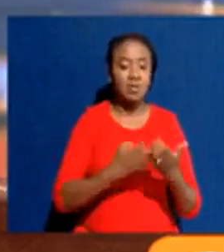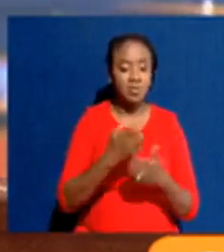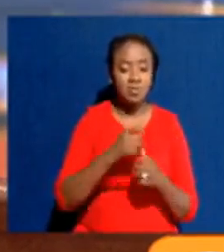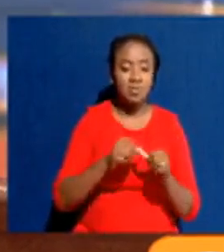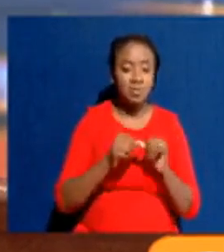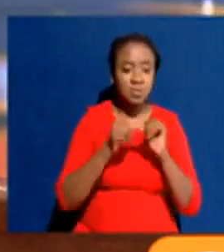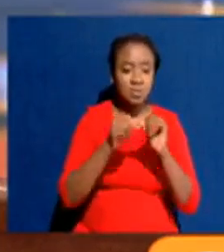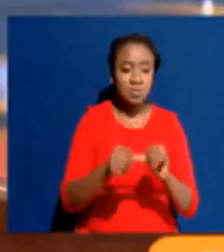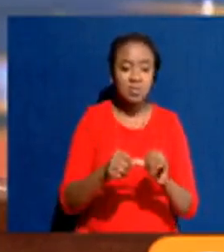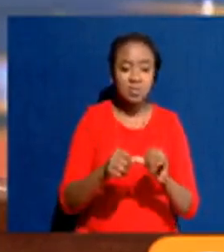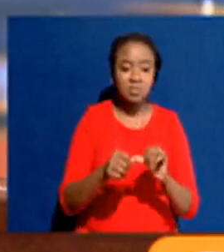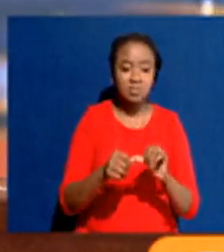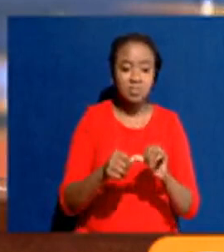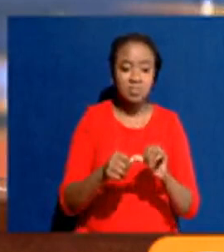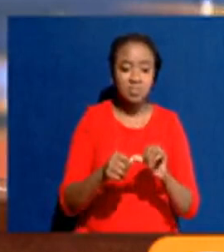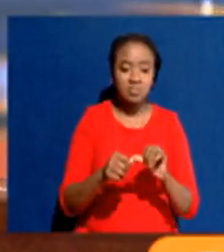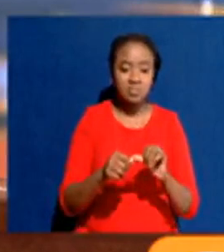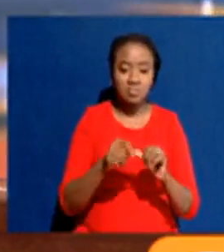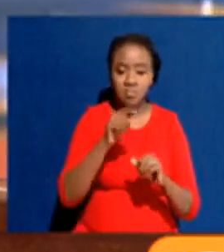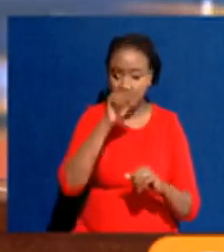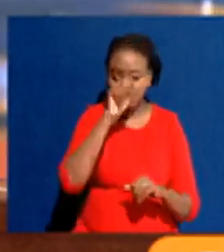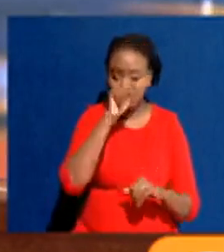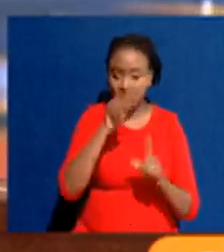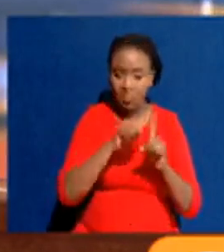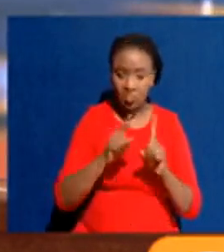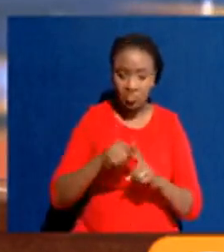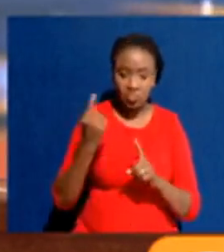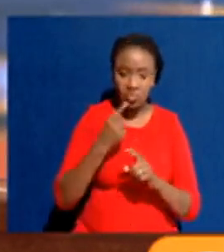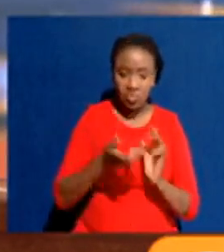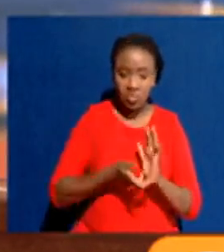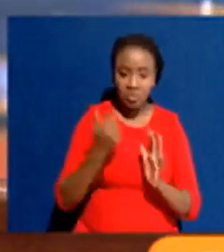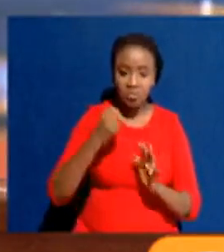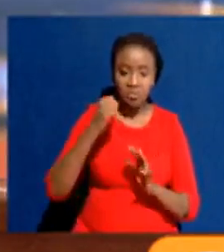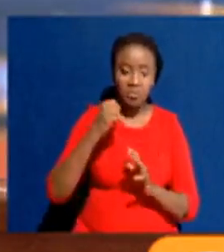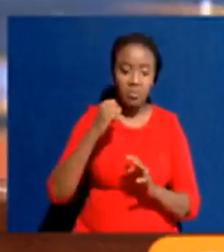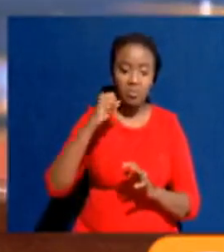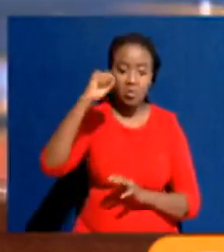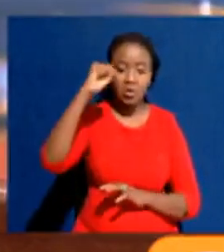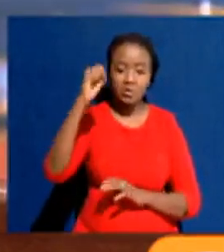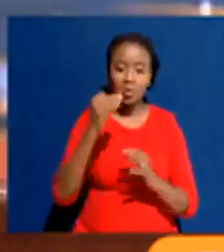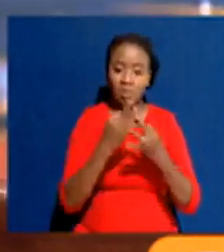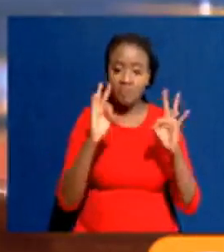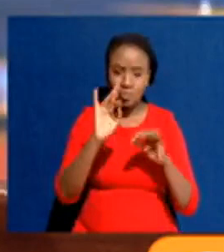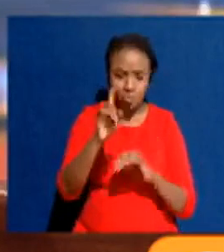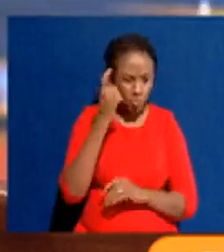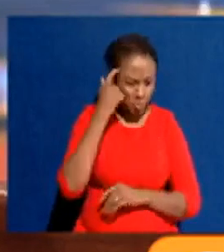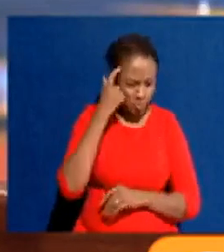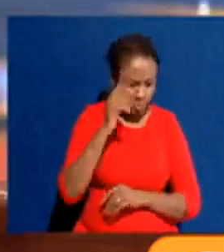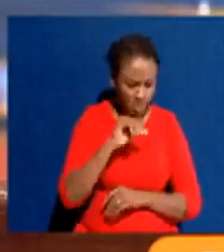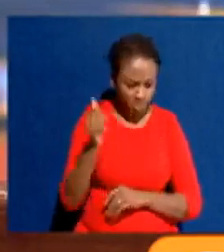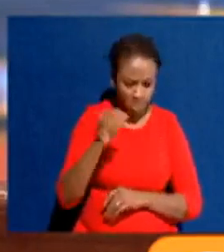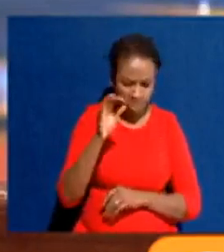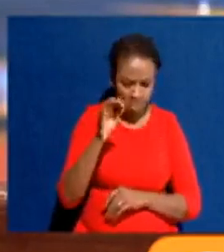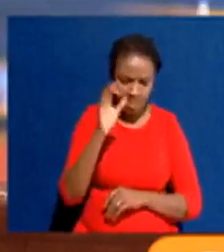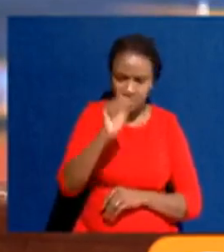took the political freedom part of it. Mm-hmm. You remember even in South Africa when Nelson